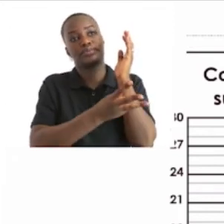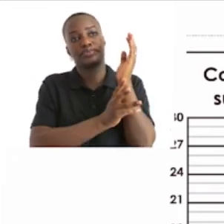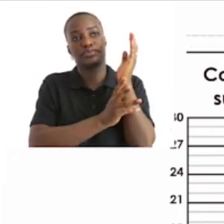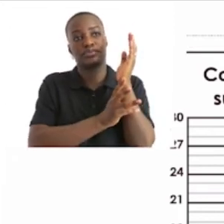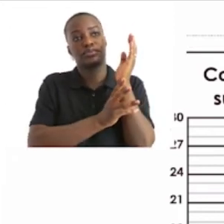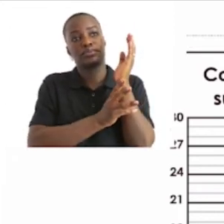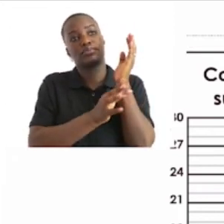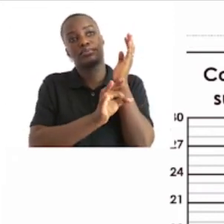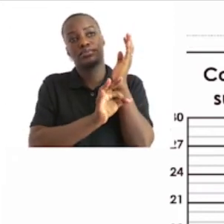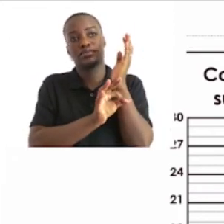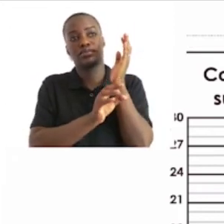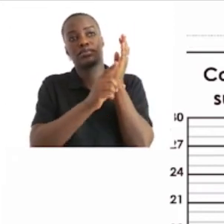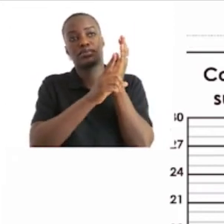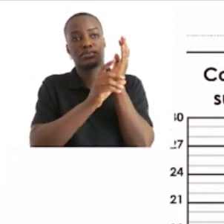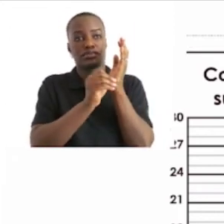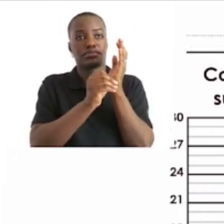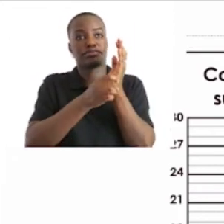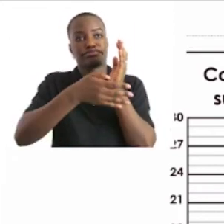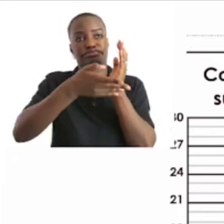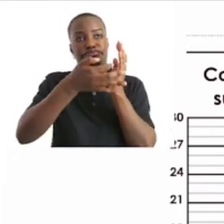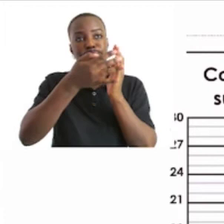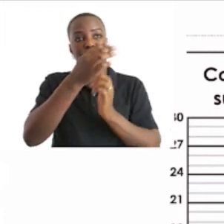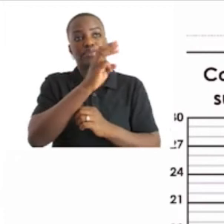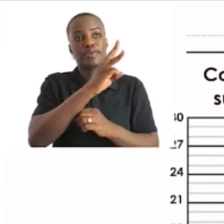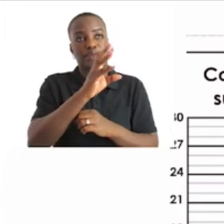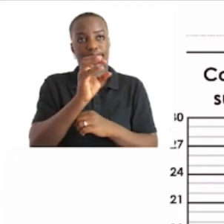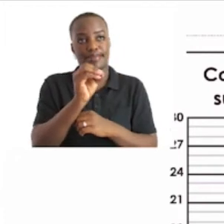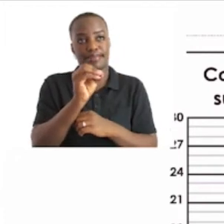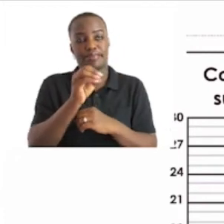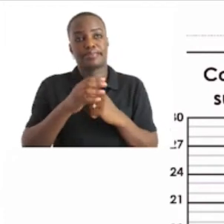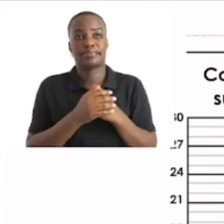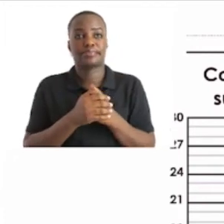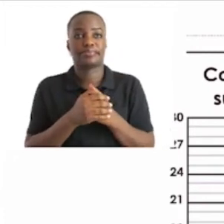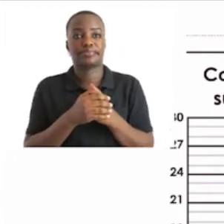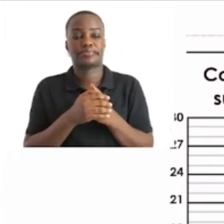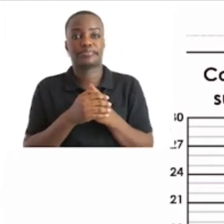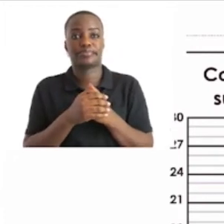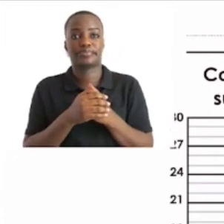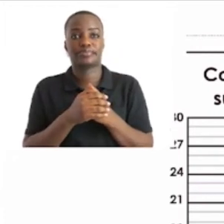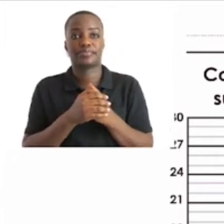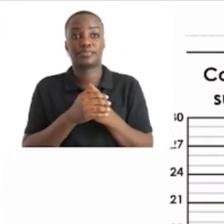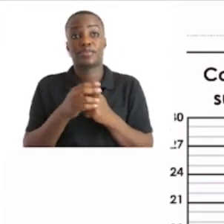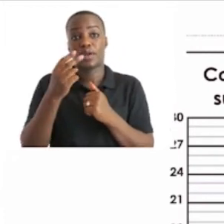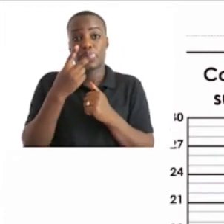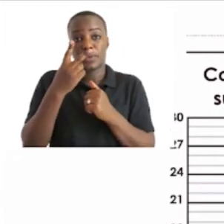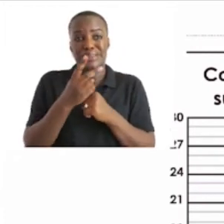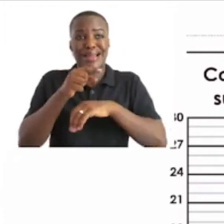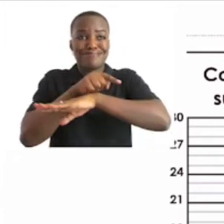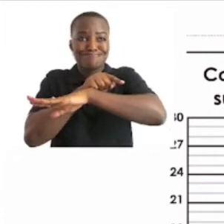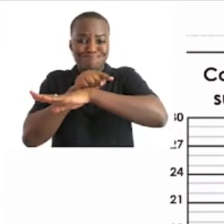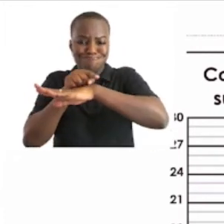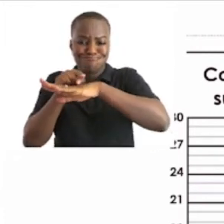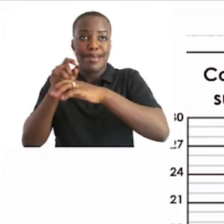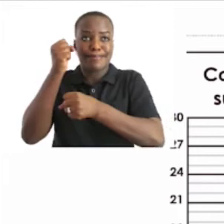6, 9, 12, going up to 30. Where you see a bold line,